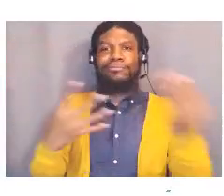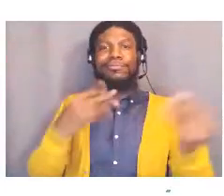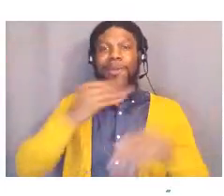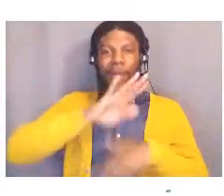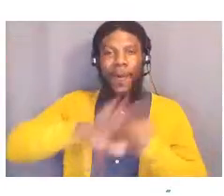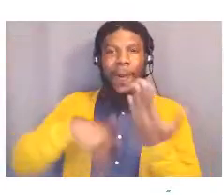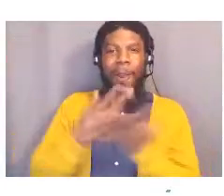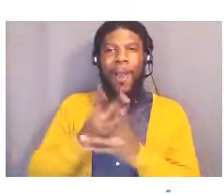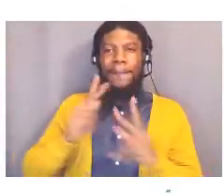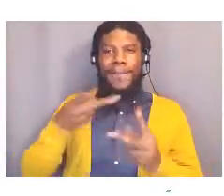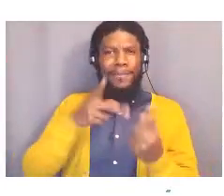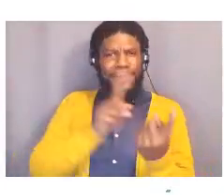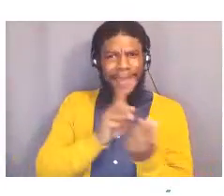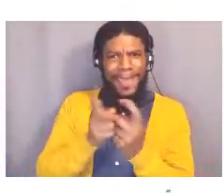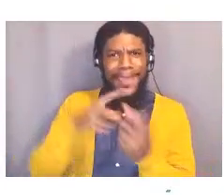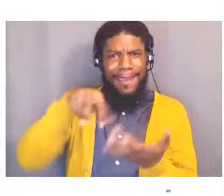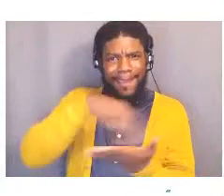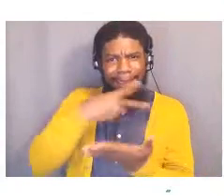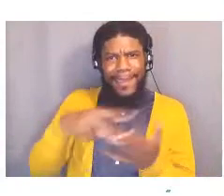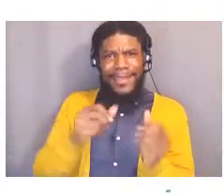dance.